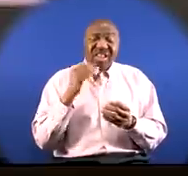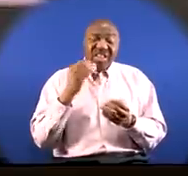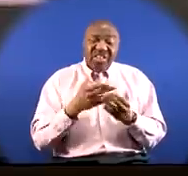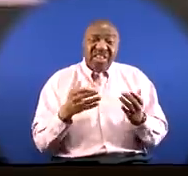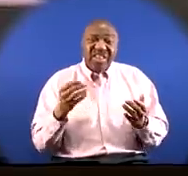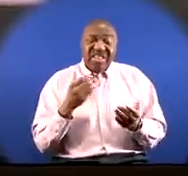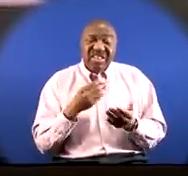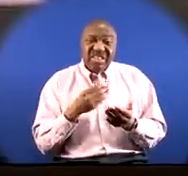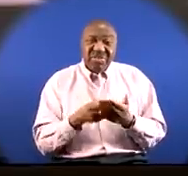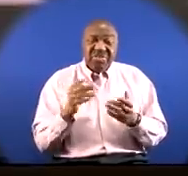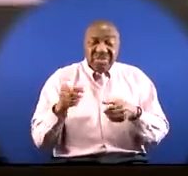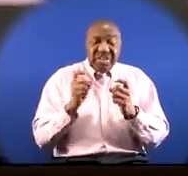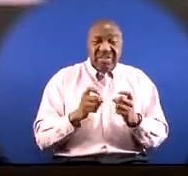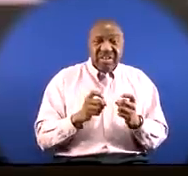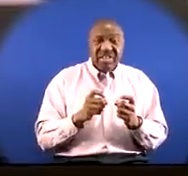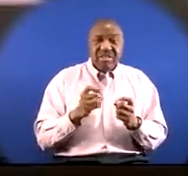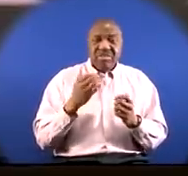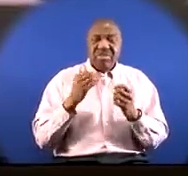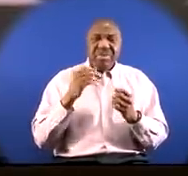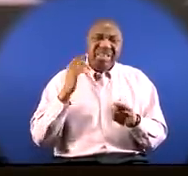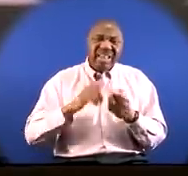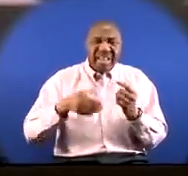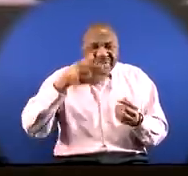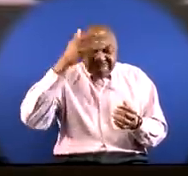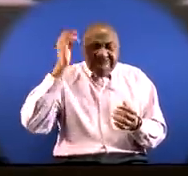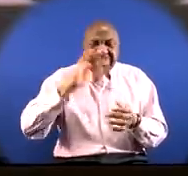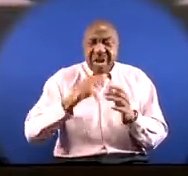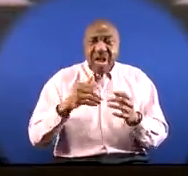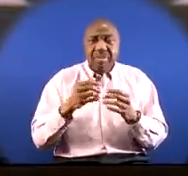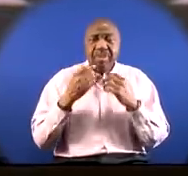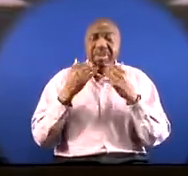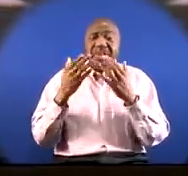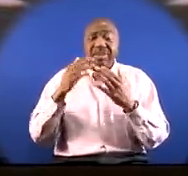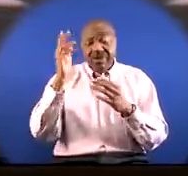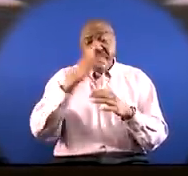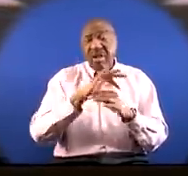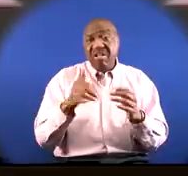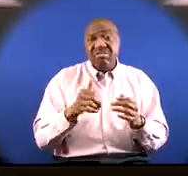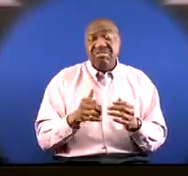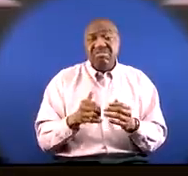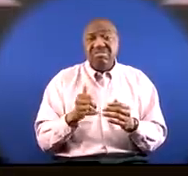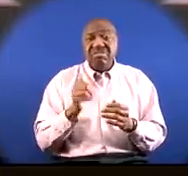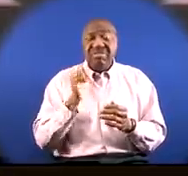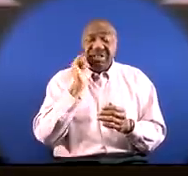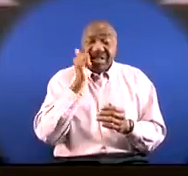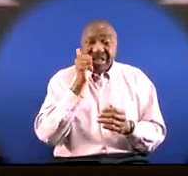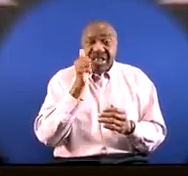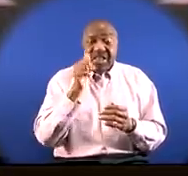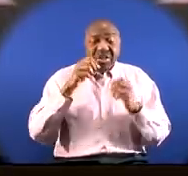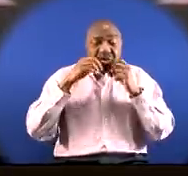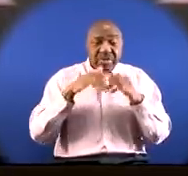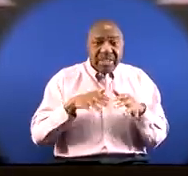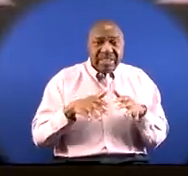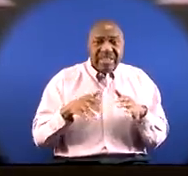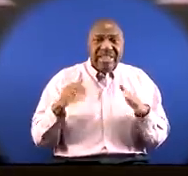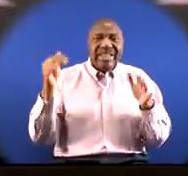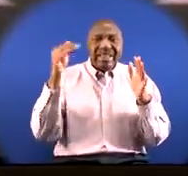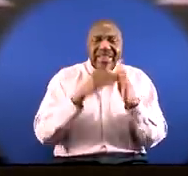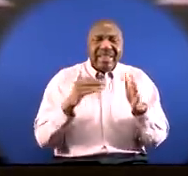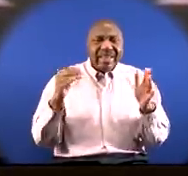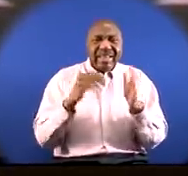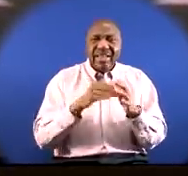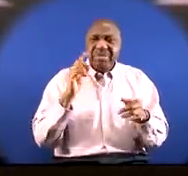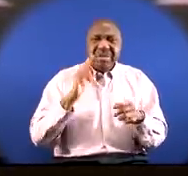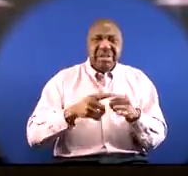cannot recount or recall, we thank you so much that every single day you bless us in incalculable